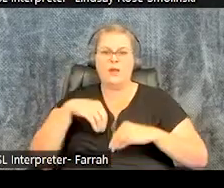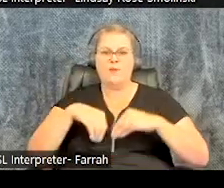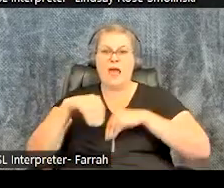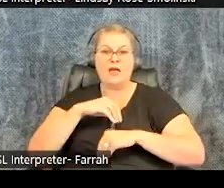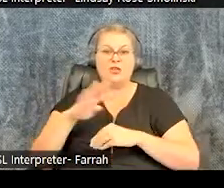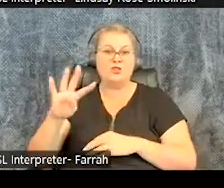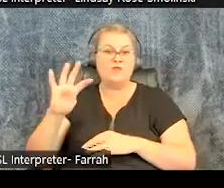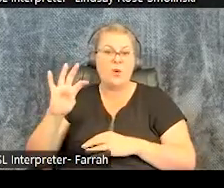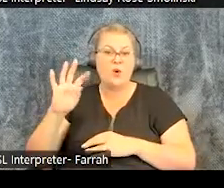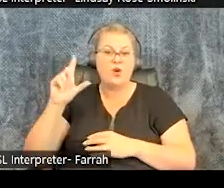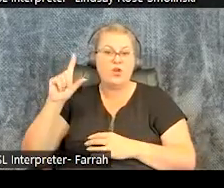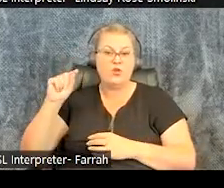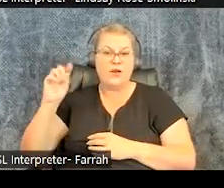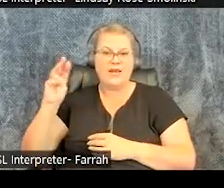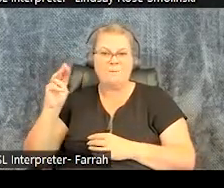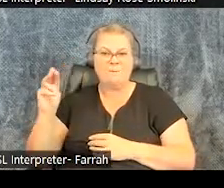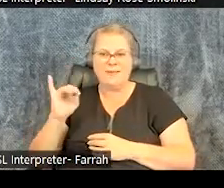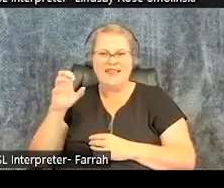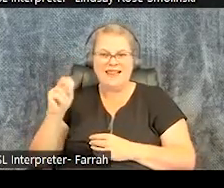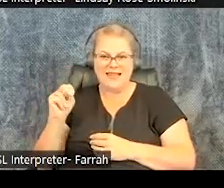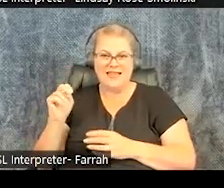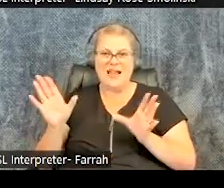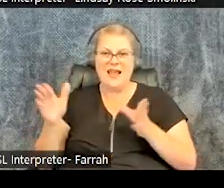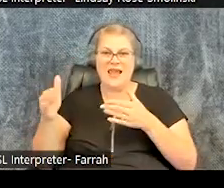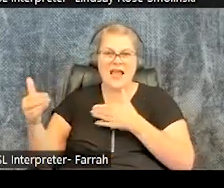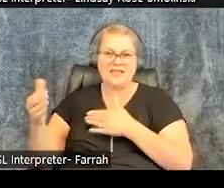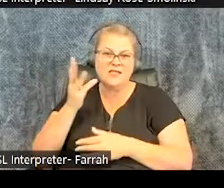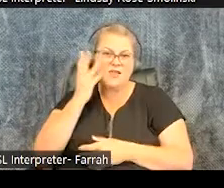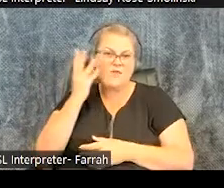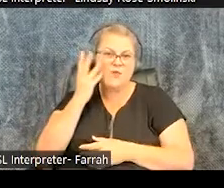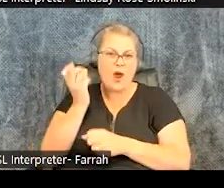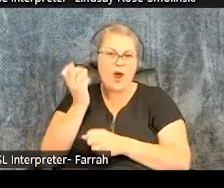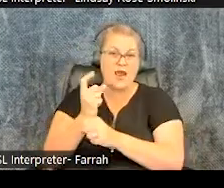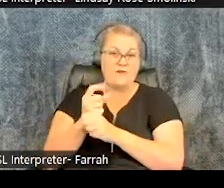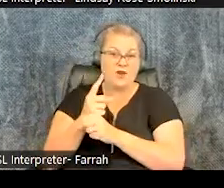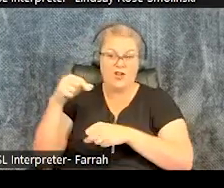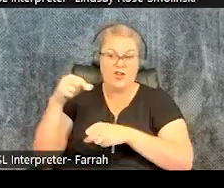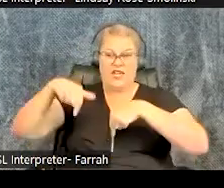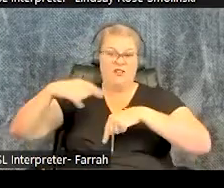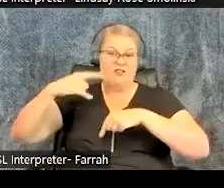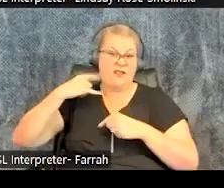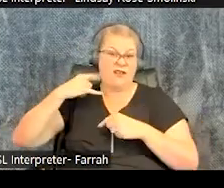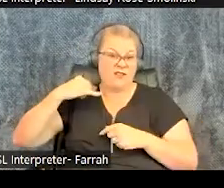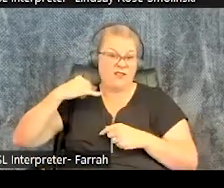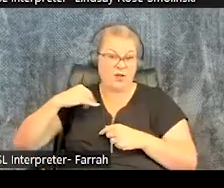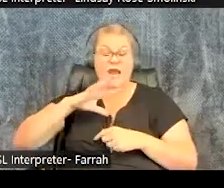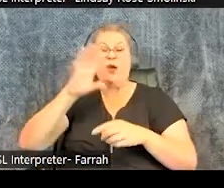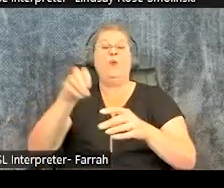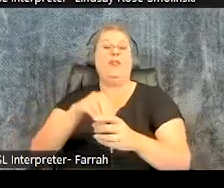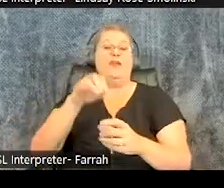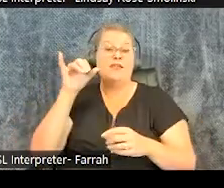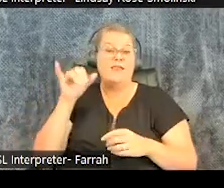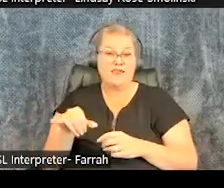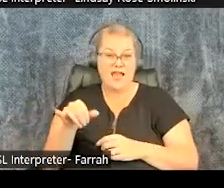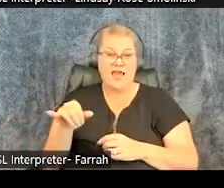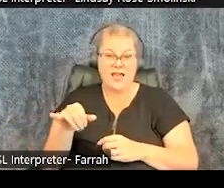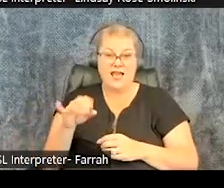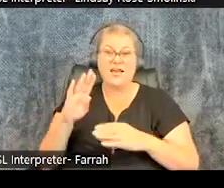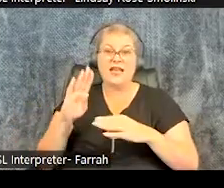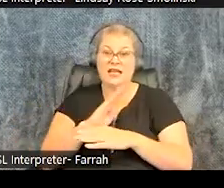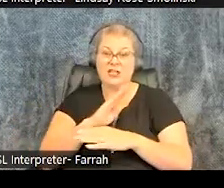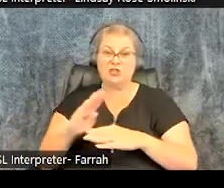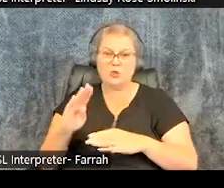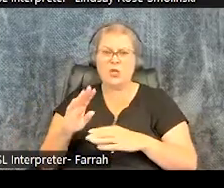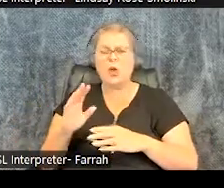420 million cases of wine annually here in California. And within that, the industry conservatively has